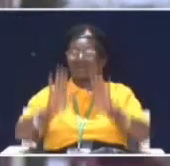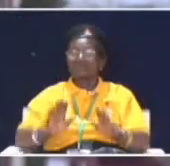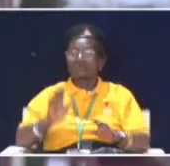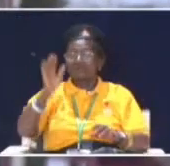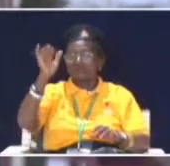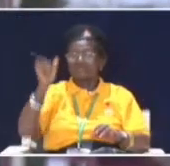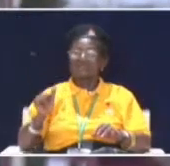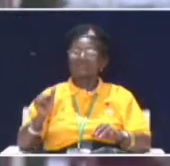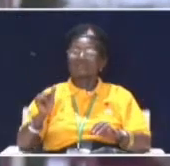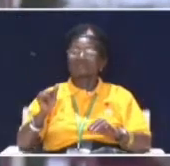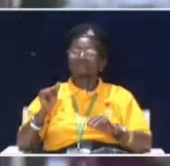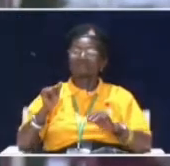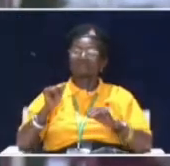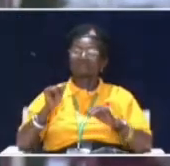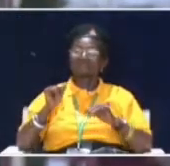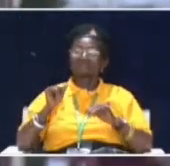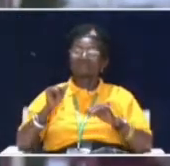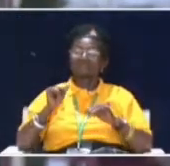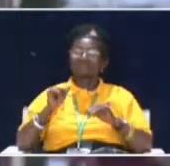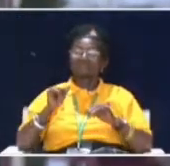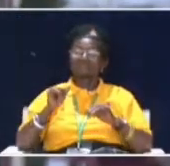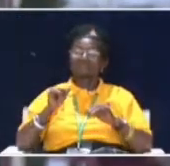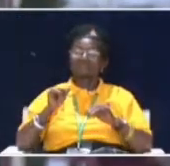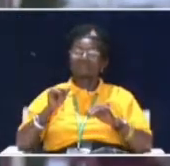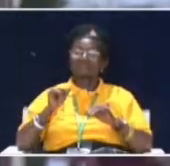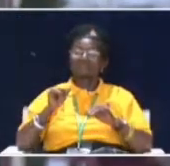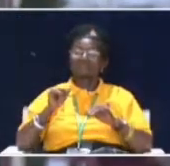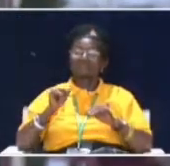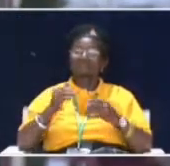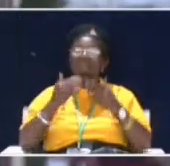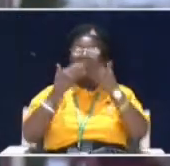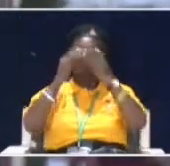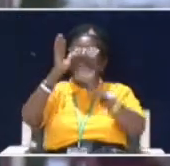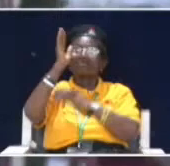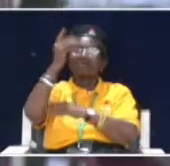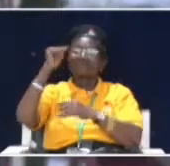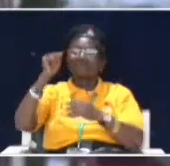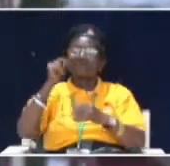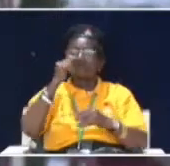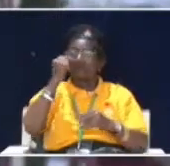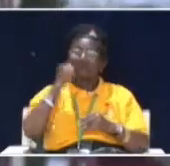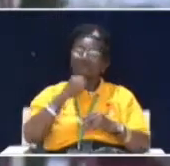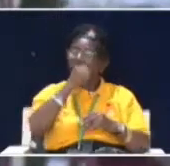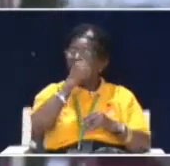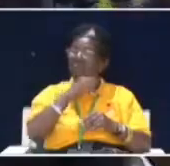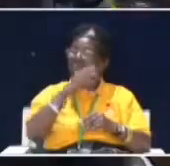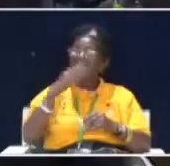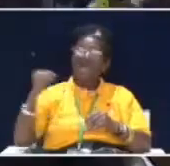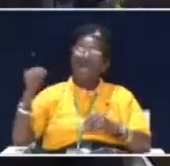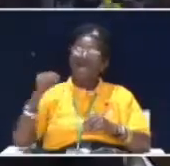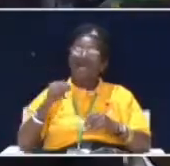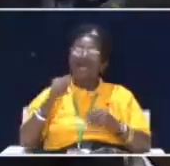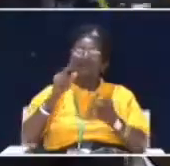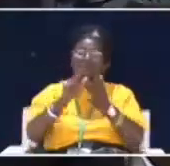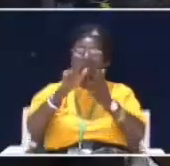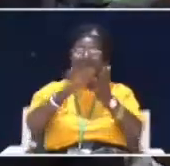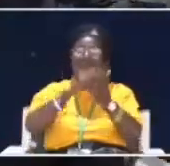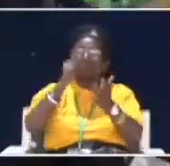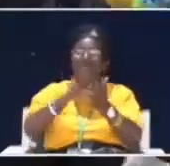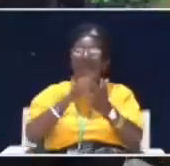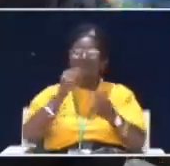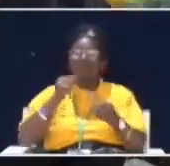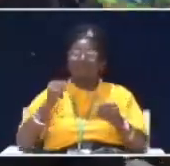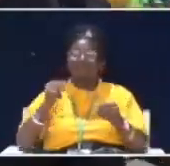Olorun fun awon eri ti a gbo nipa ti awon omo ti Olorun. Thank God for twins and triplets. A dupe fun ibeji ati awon